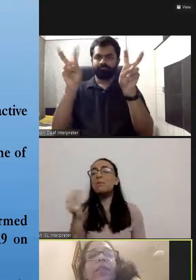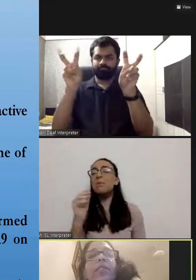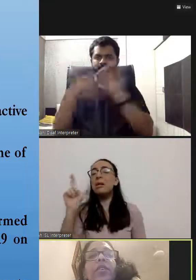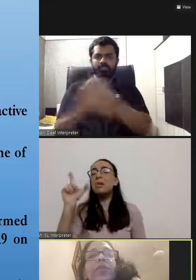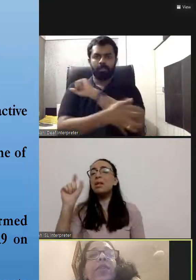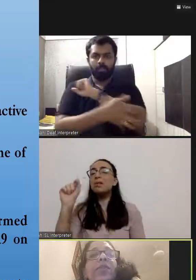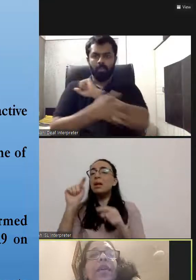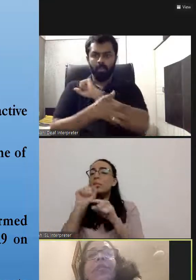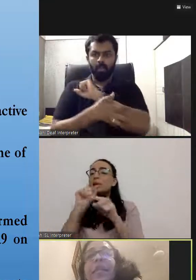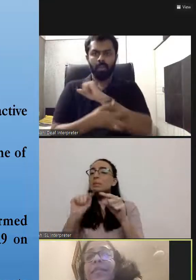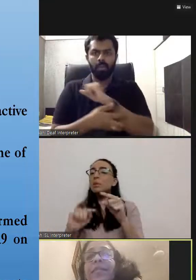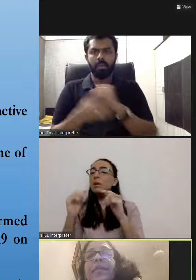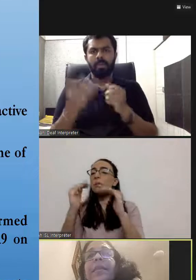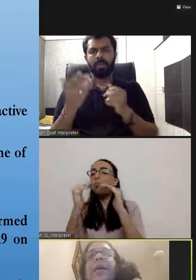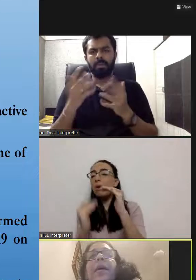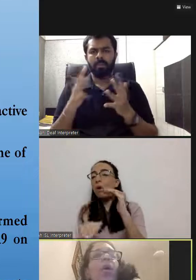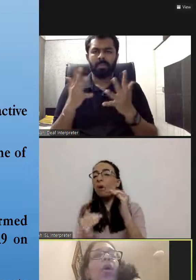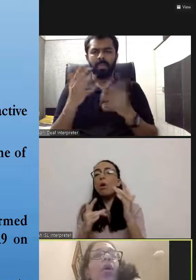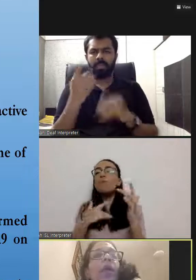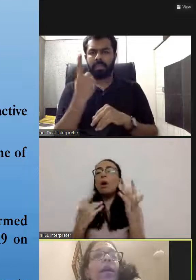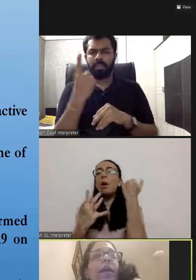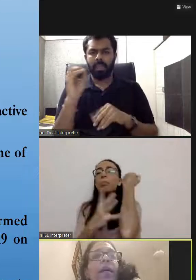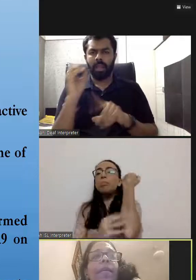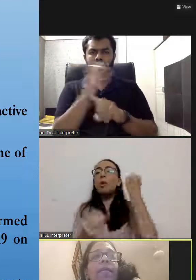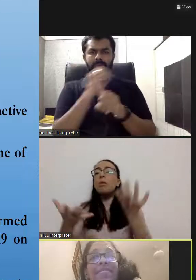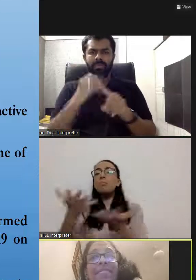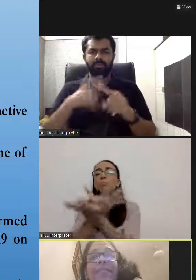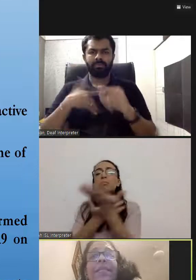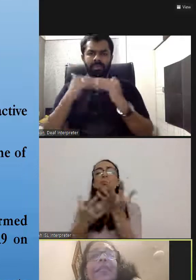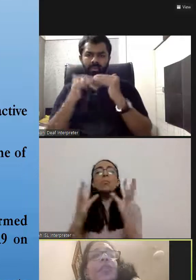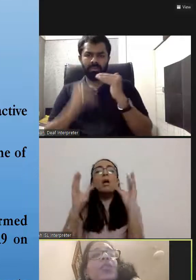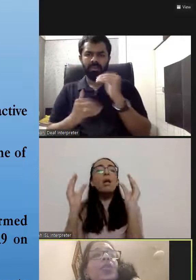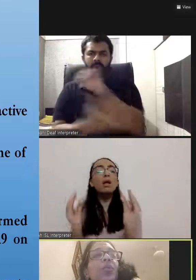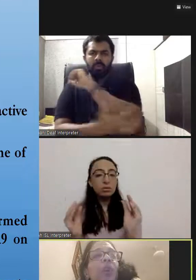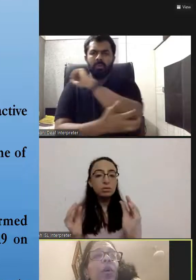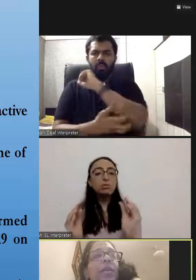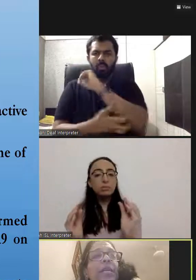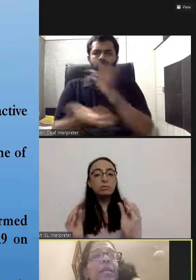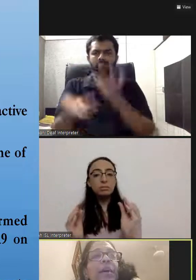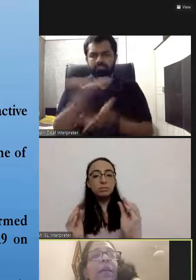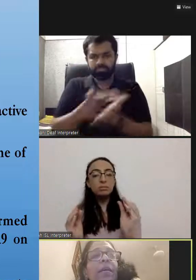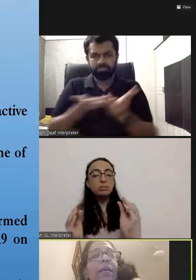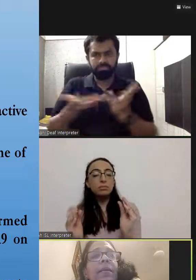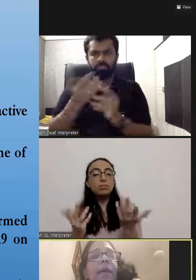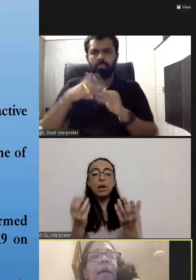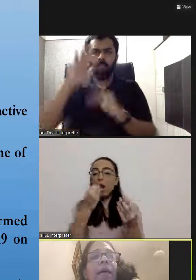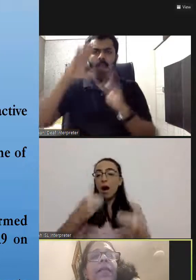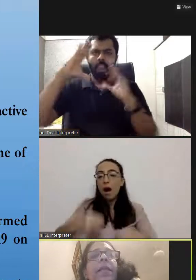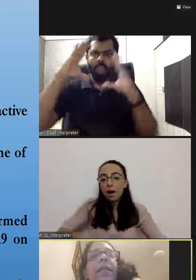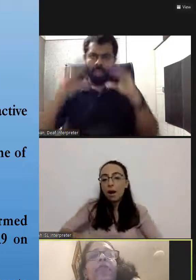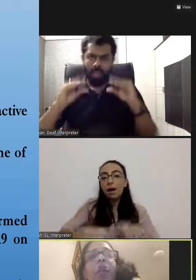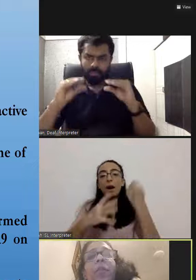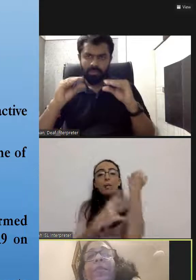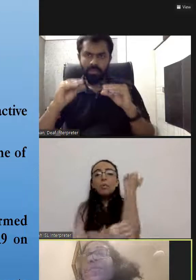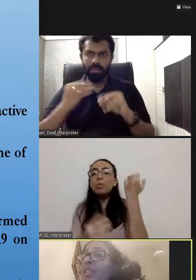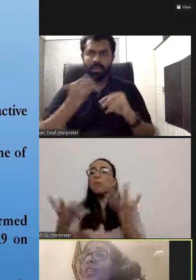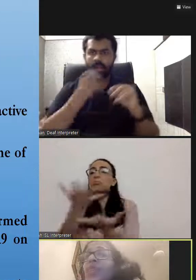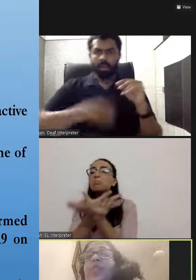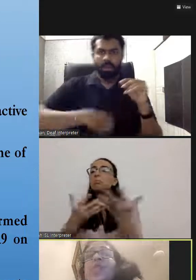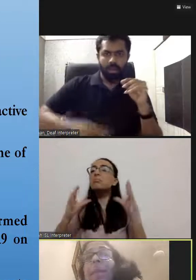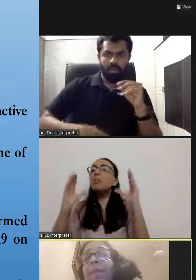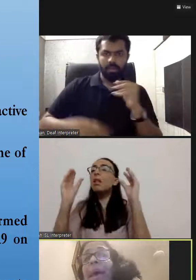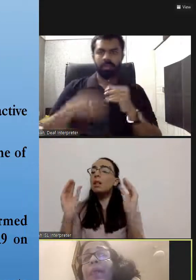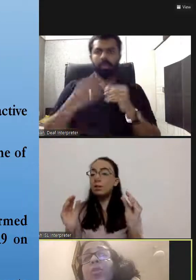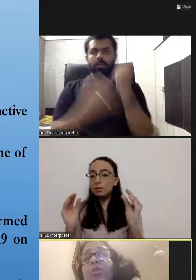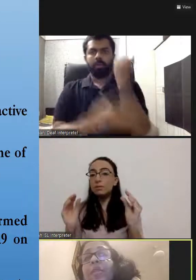or energies was invested on discussing the issue of poverty and hunger. The informal session